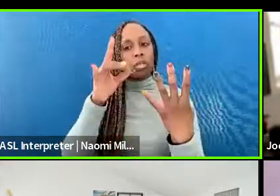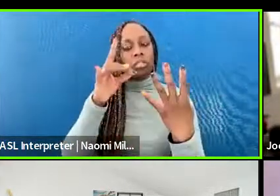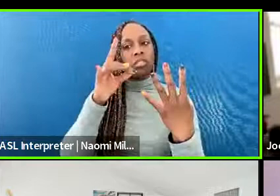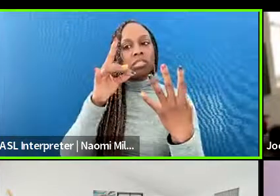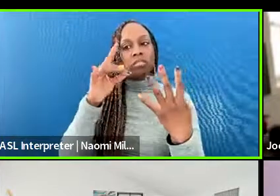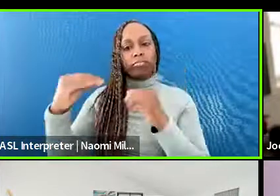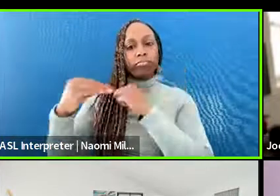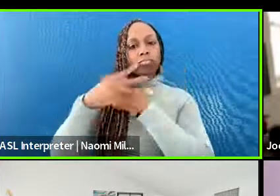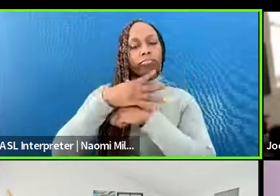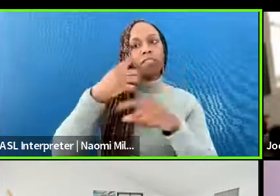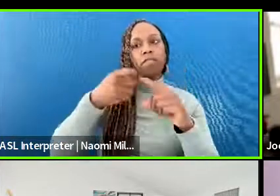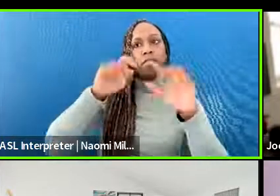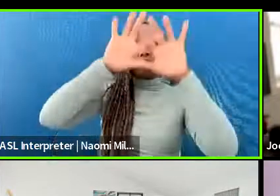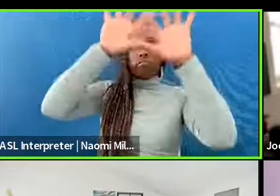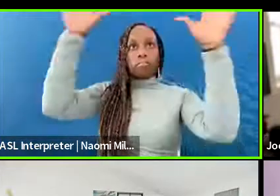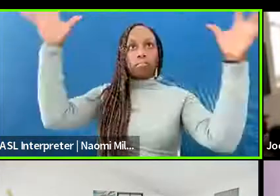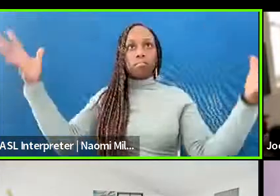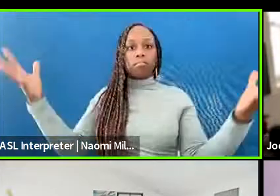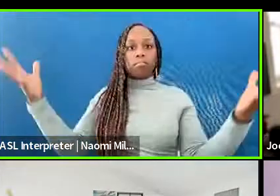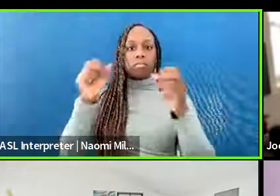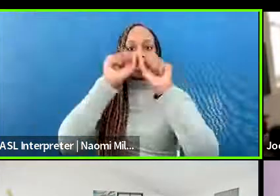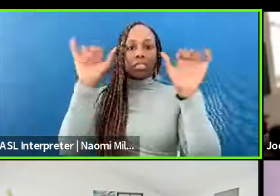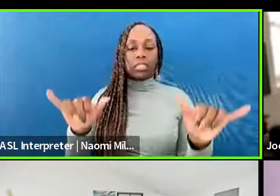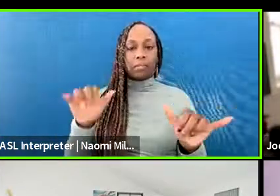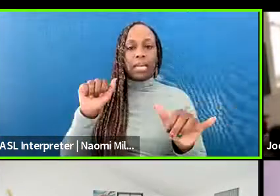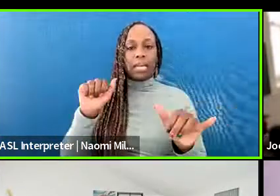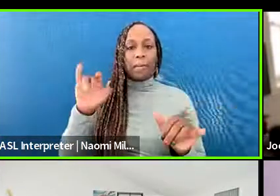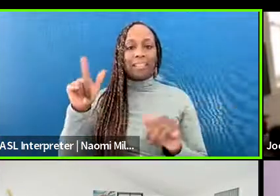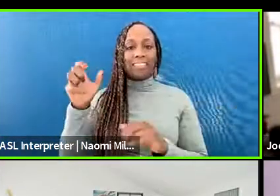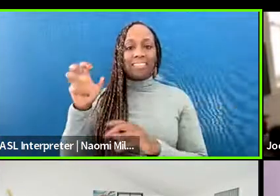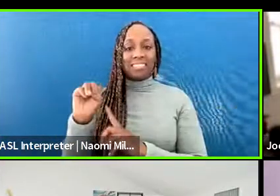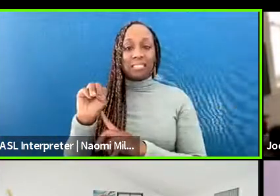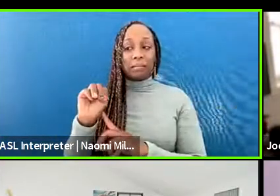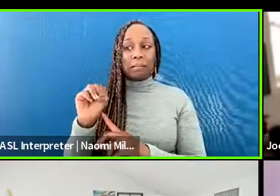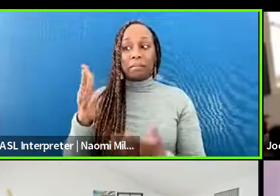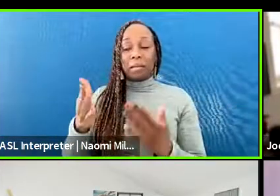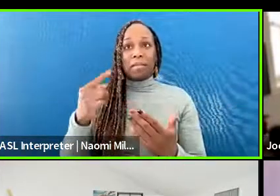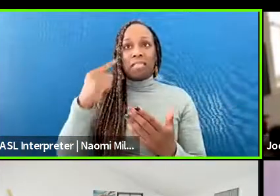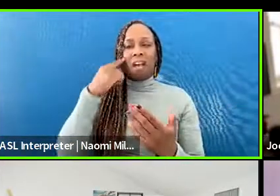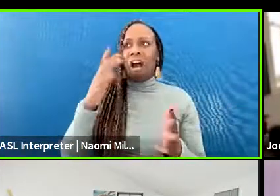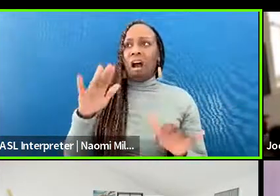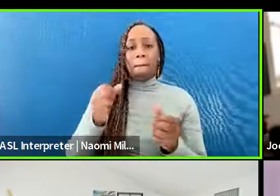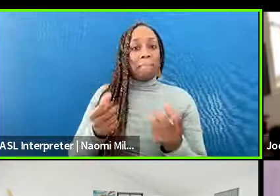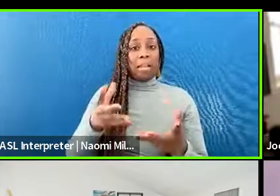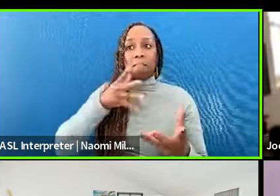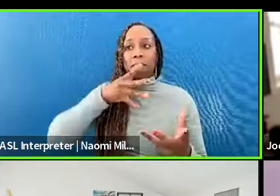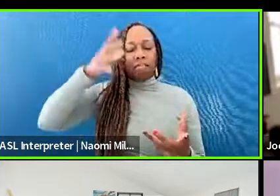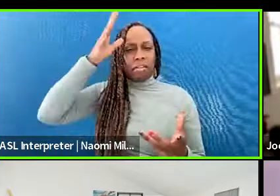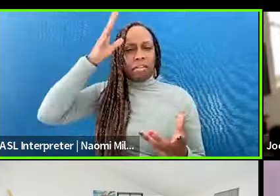of ableism that make it often unthinkable for many parents,